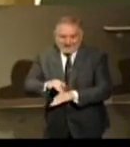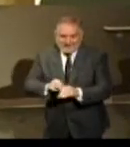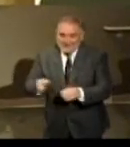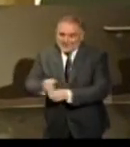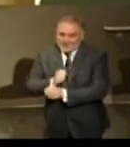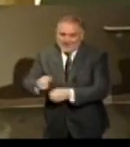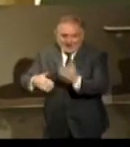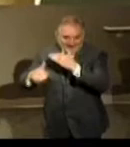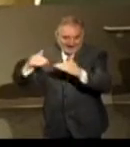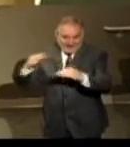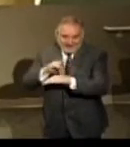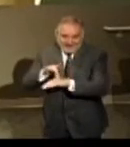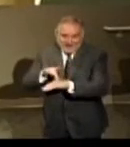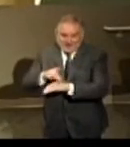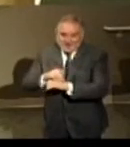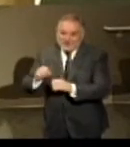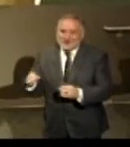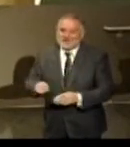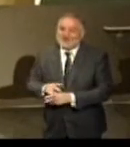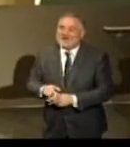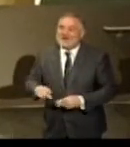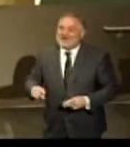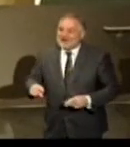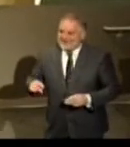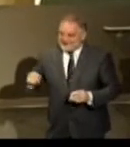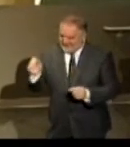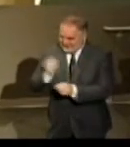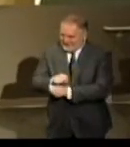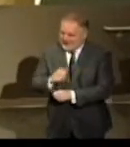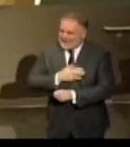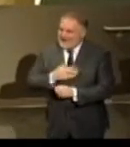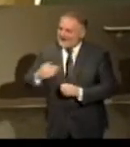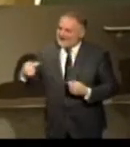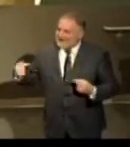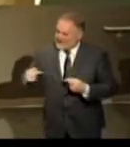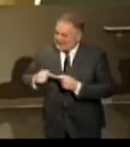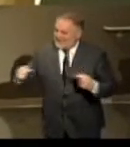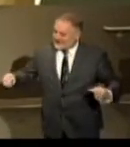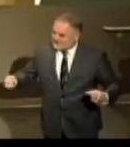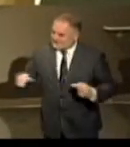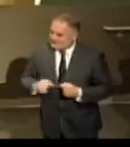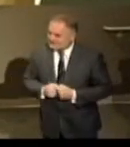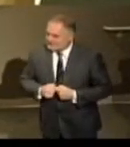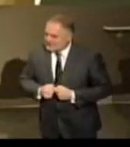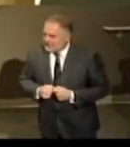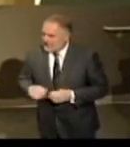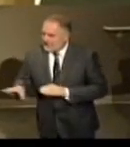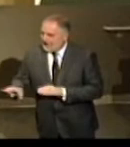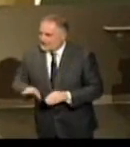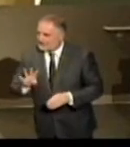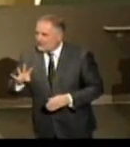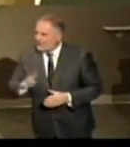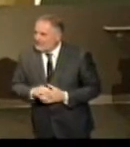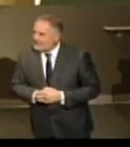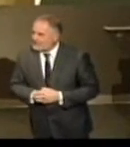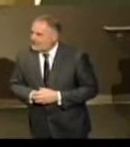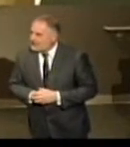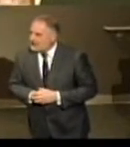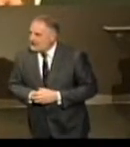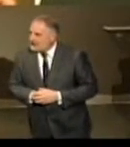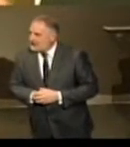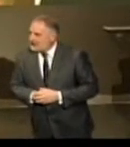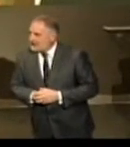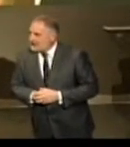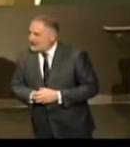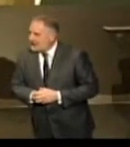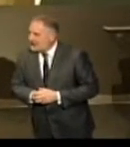and earth, Lord, you can take care of this enemy. Can I get an amen to that? Look at me in Acts chapter 4 now, just for a second. Acts chapter 4. I don't